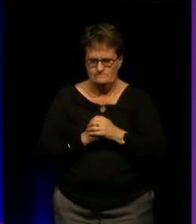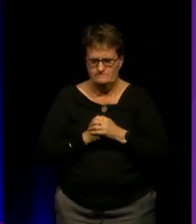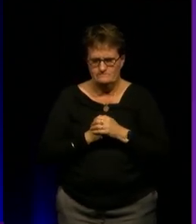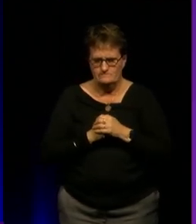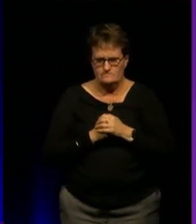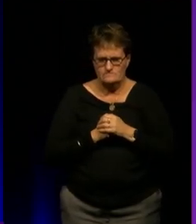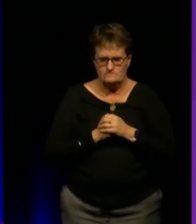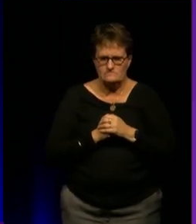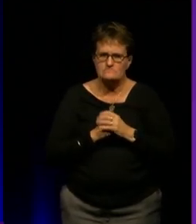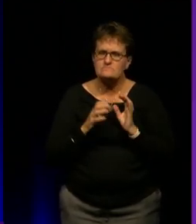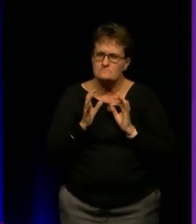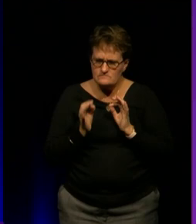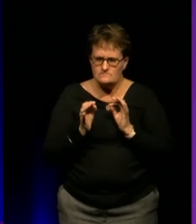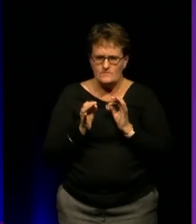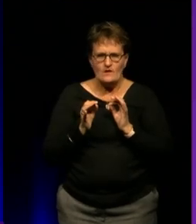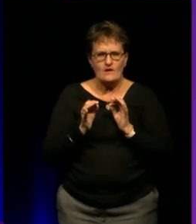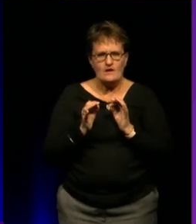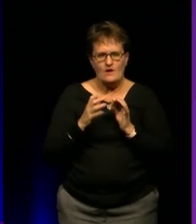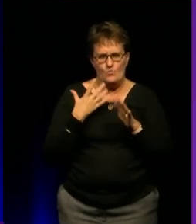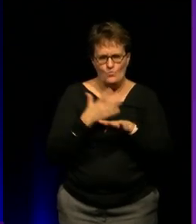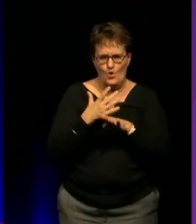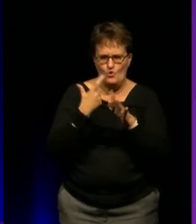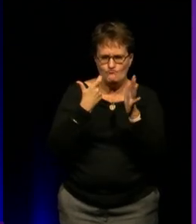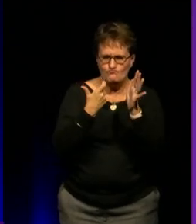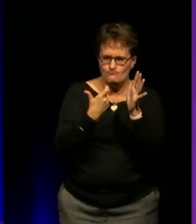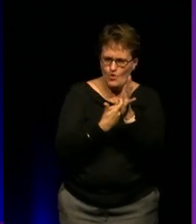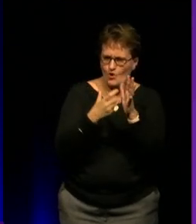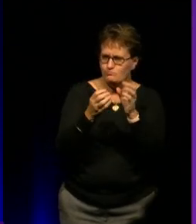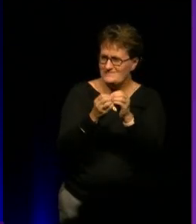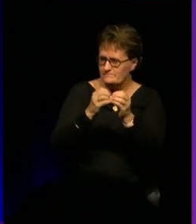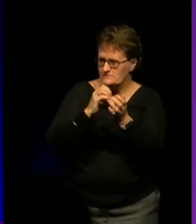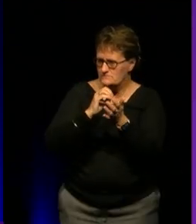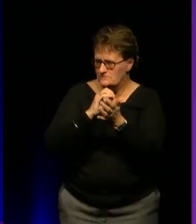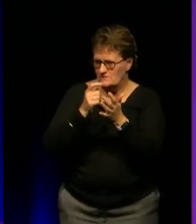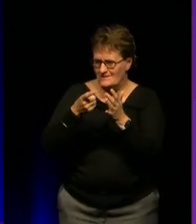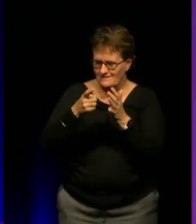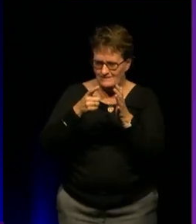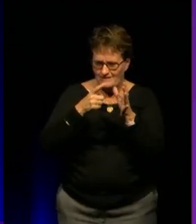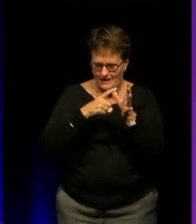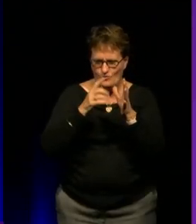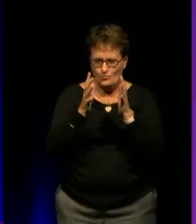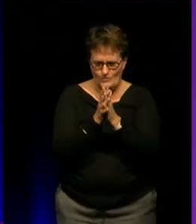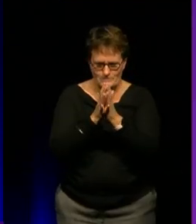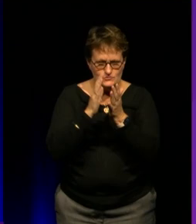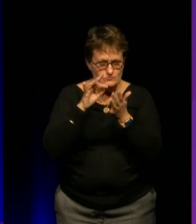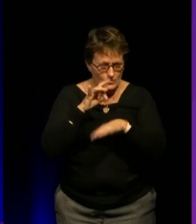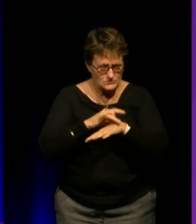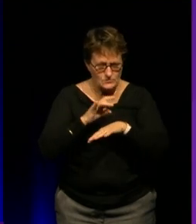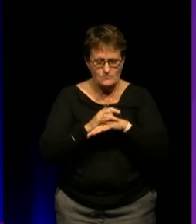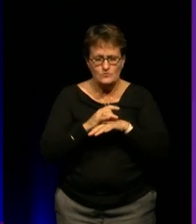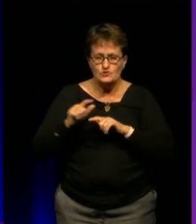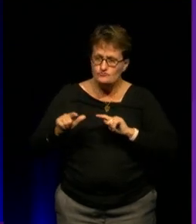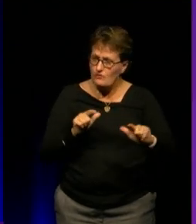Did my formative years at the Royal Brisbane Hospital, and then did a little bit of play and a little bit of travelling the state and working